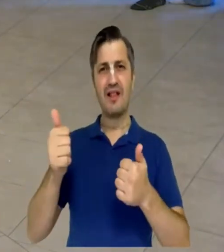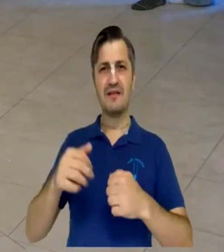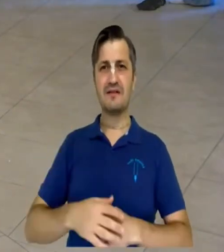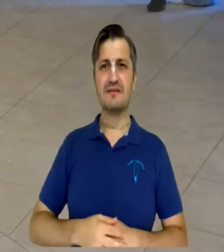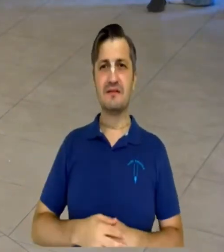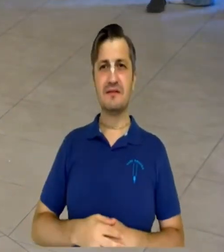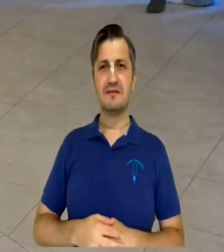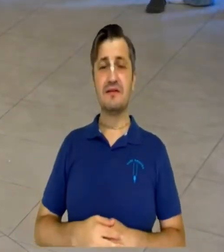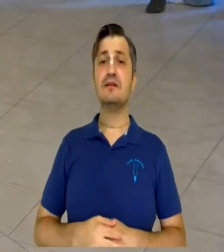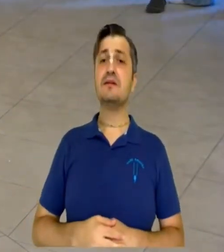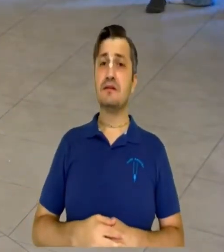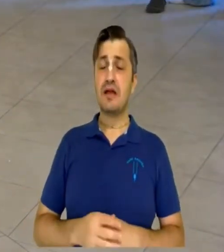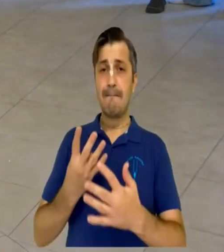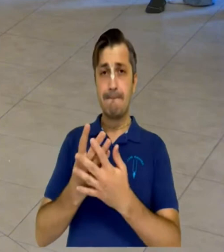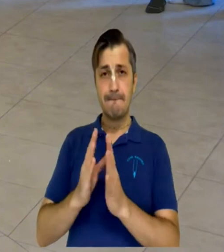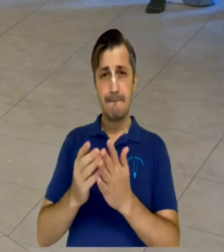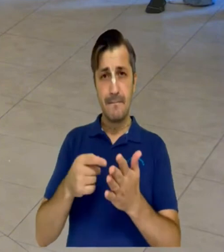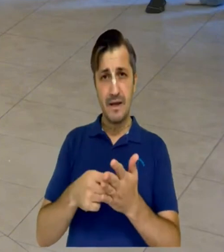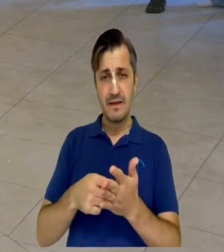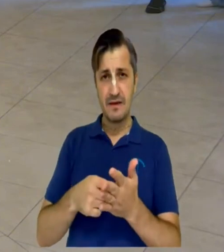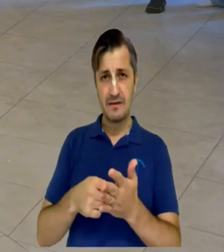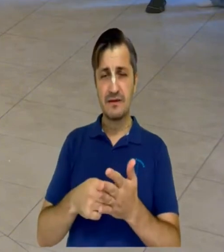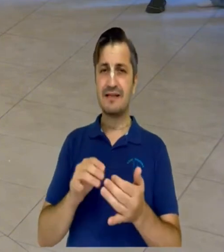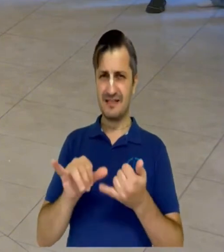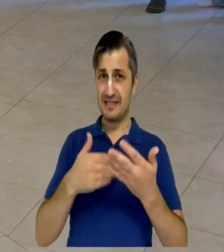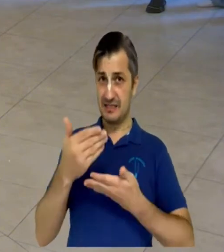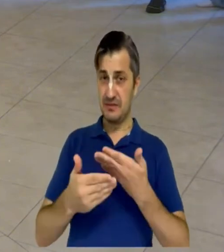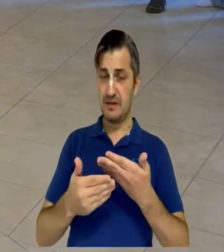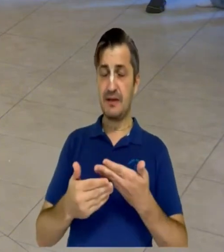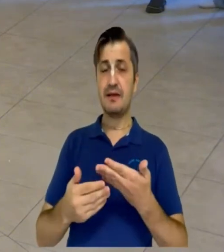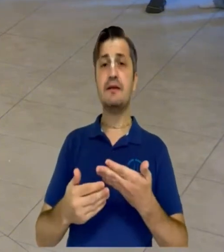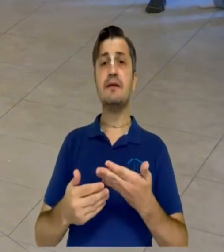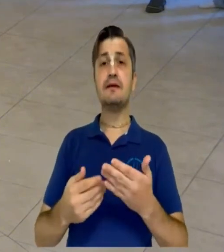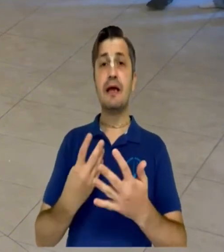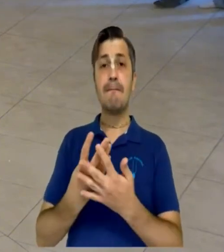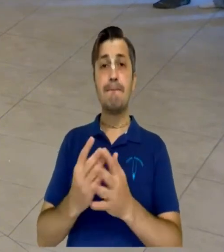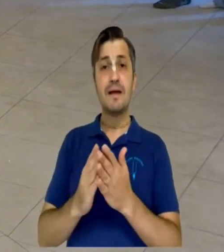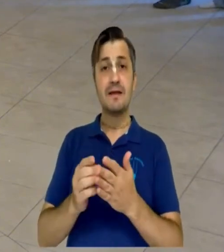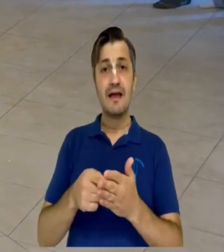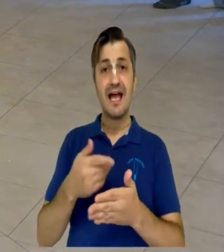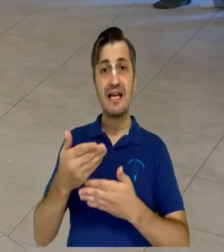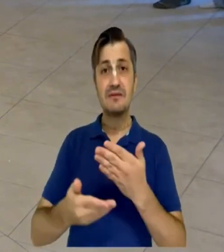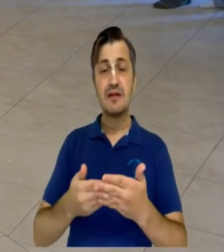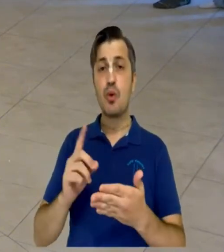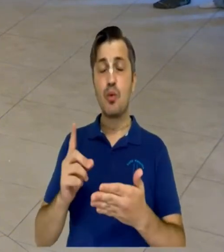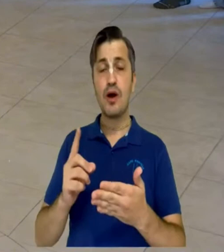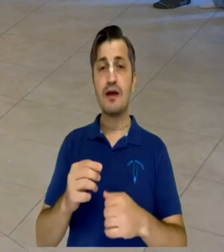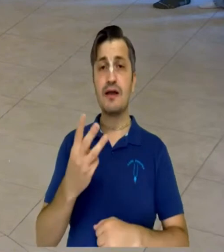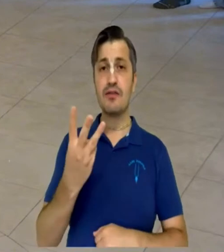three gunas. Become transcendental to them. Just like Krishna here in this verse explained, I